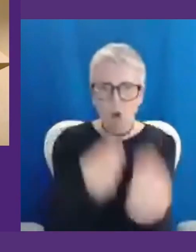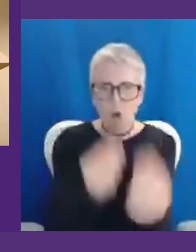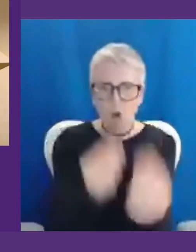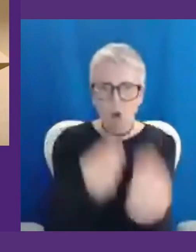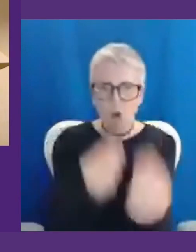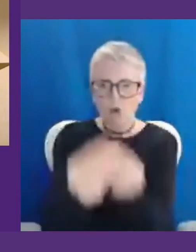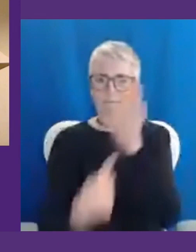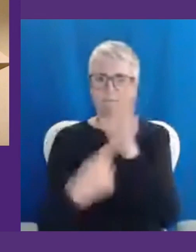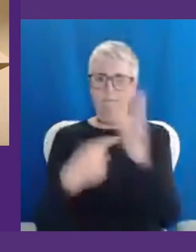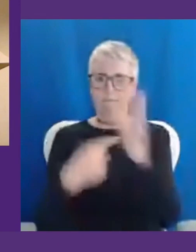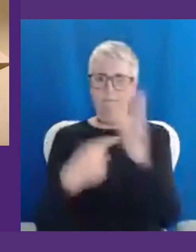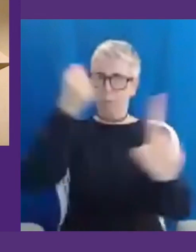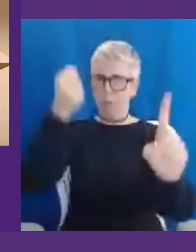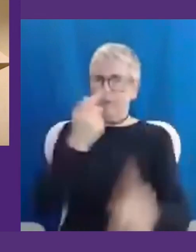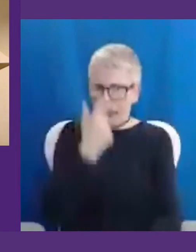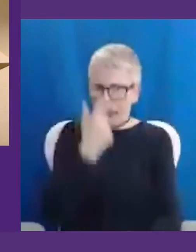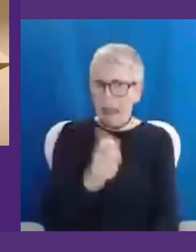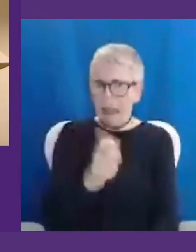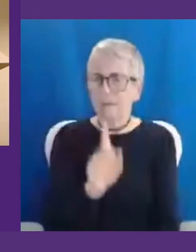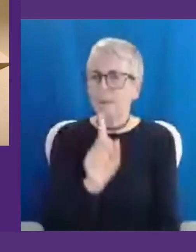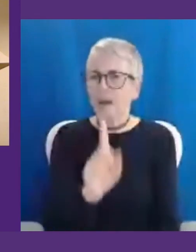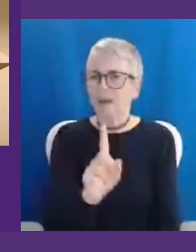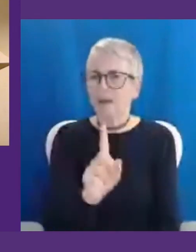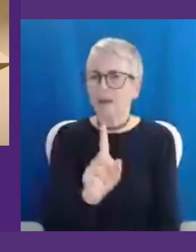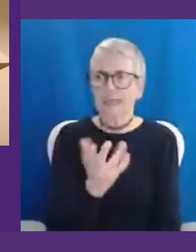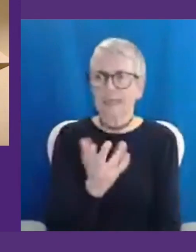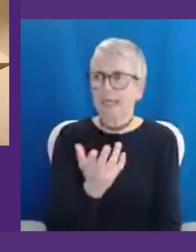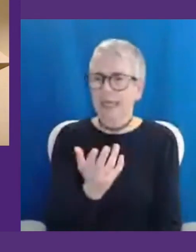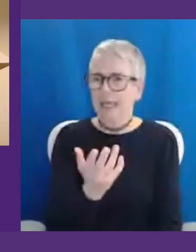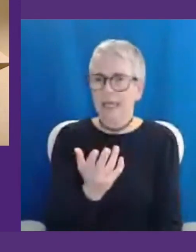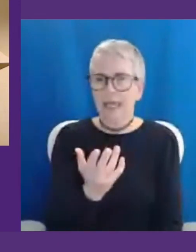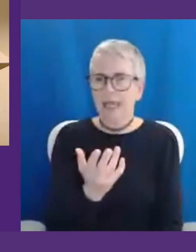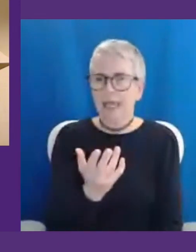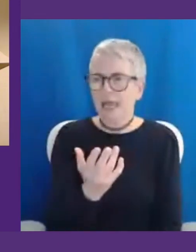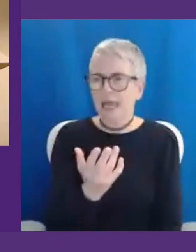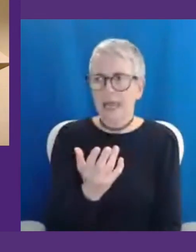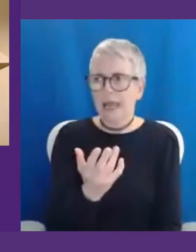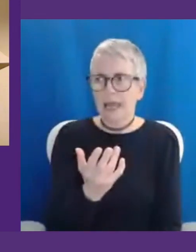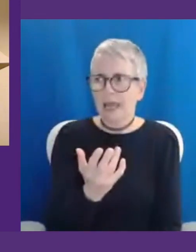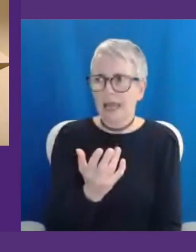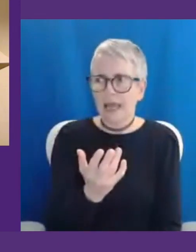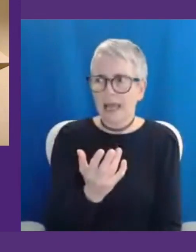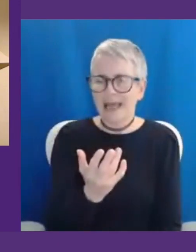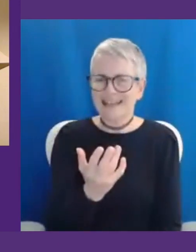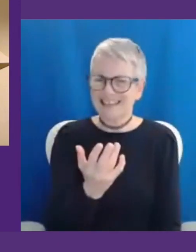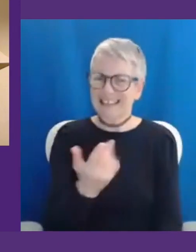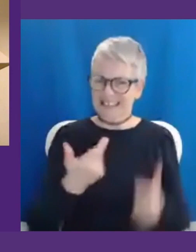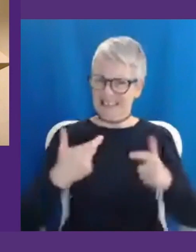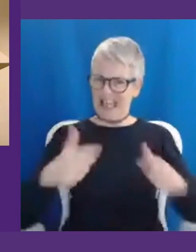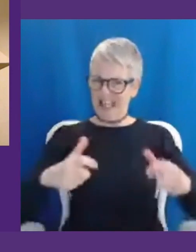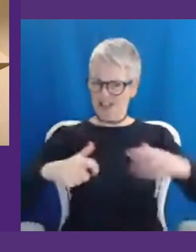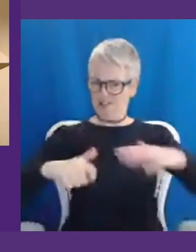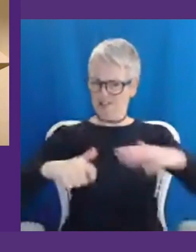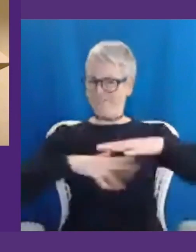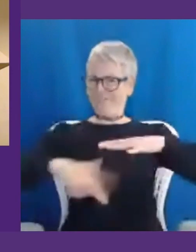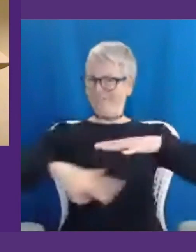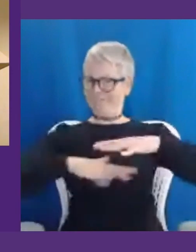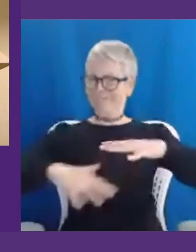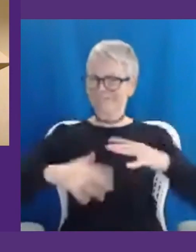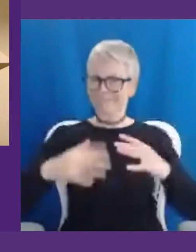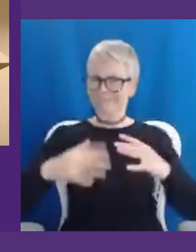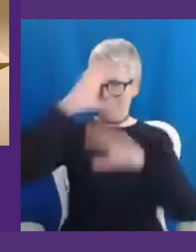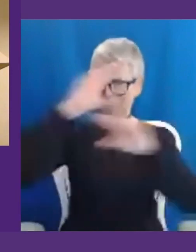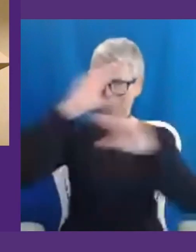often portray dubious messages about disability and the